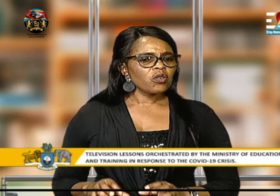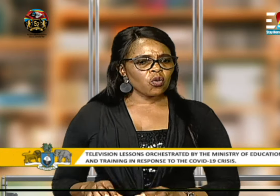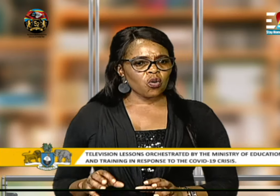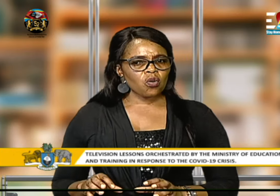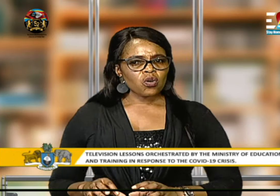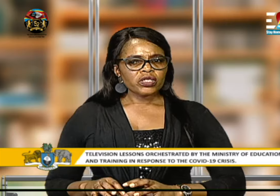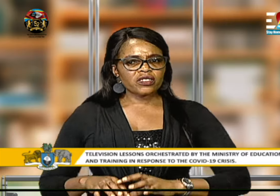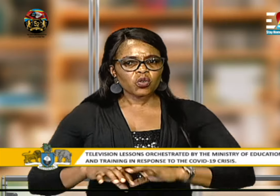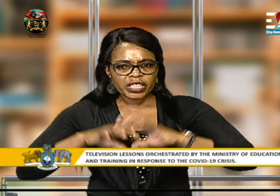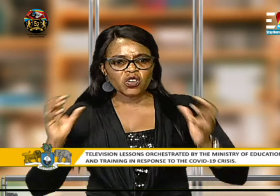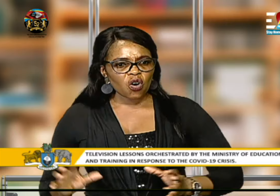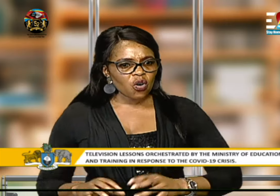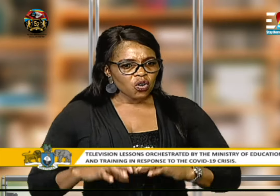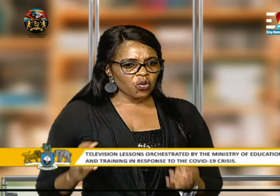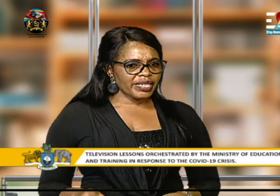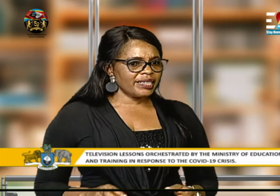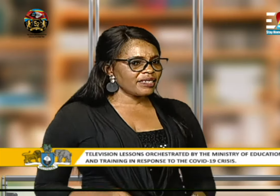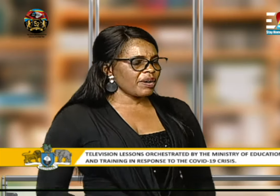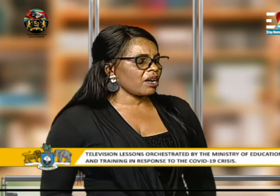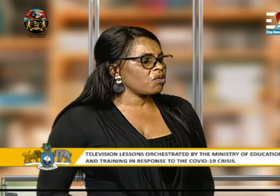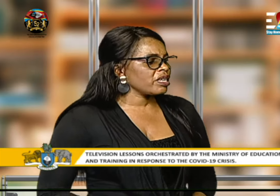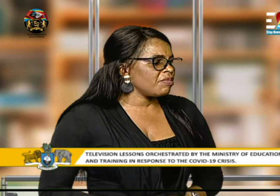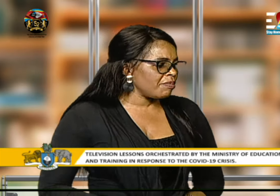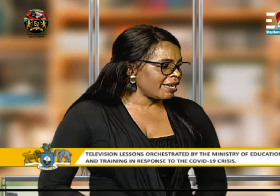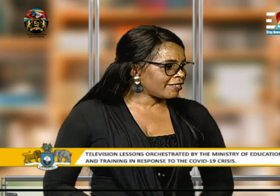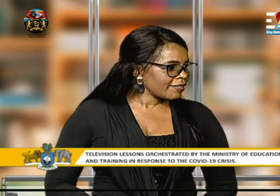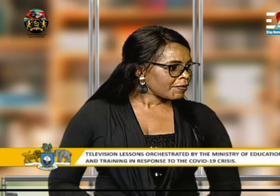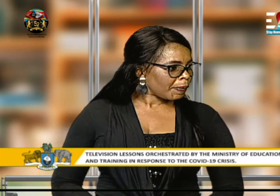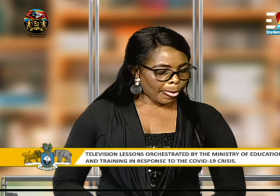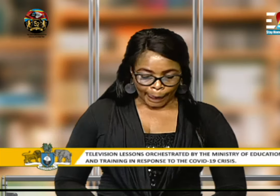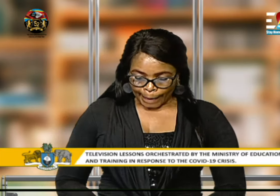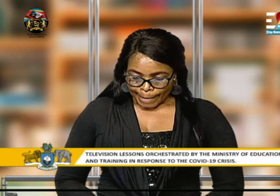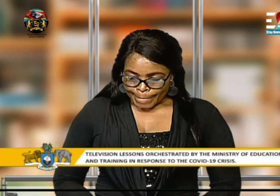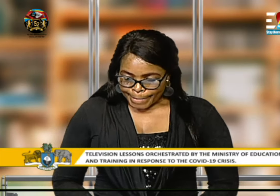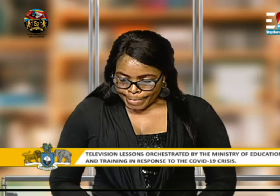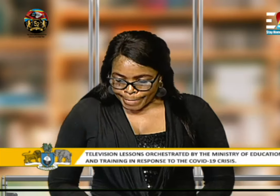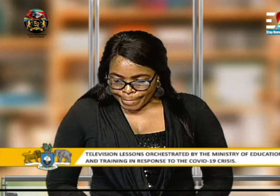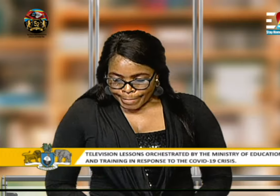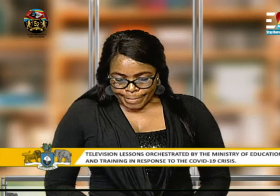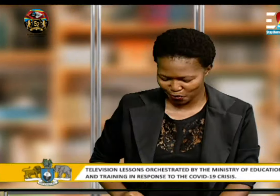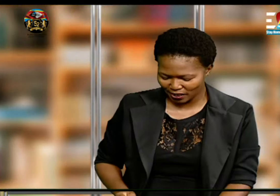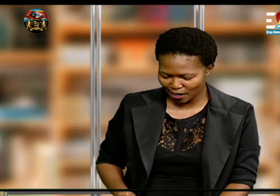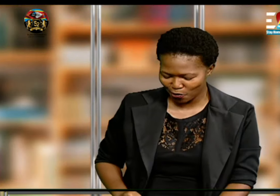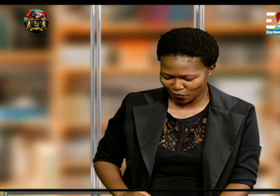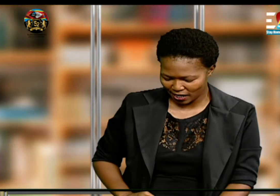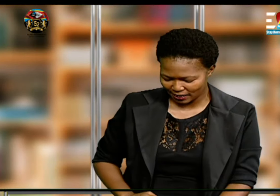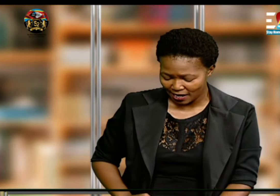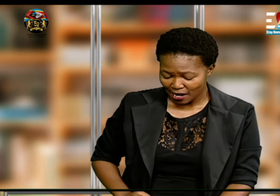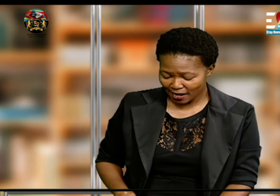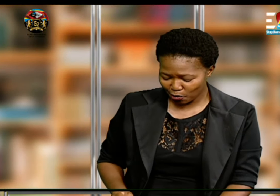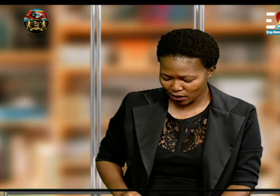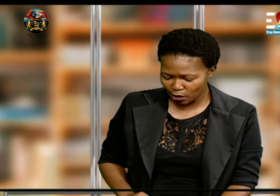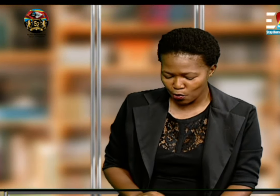konke lokho sithi ukuthi nongo lokwenda lendzaba yakho ibe mnanzi Okay, zethu ngiyakuva